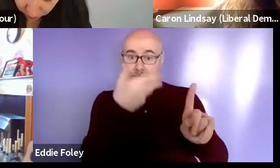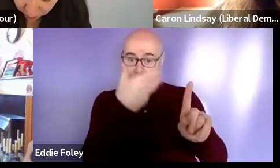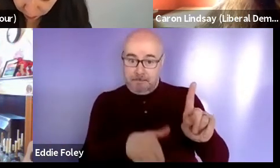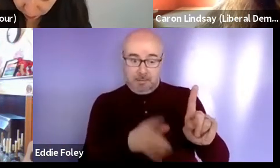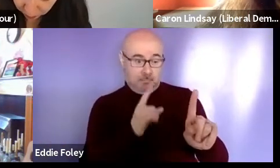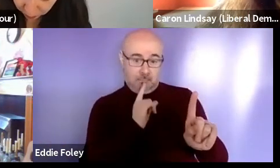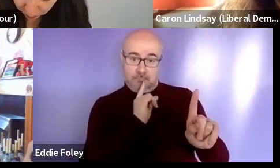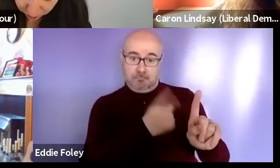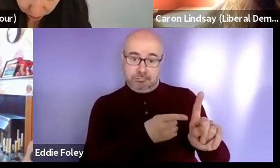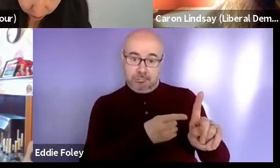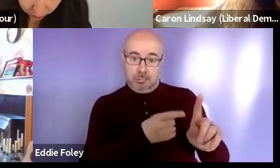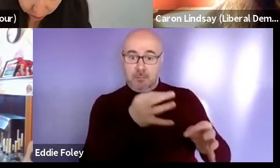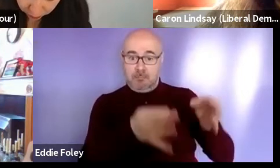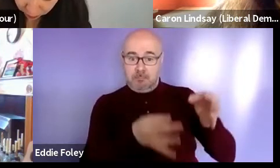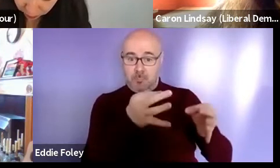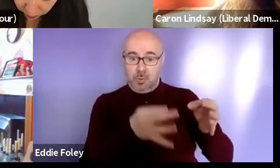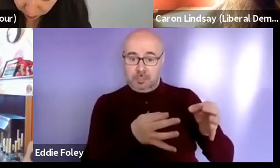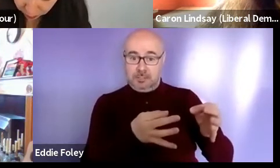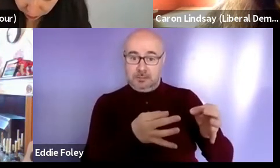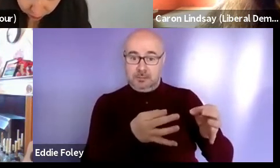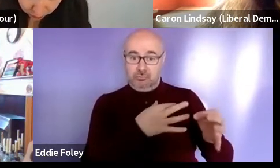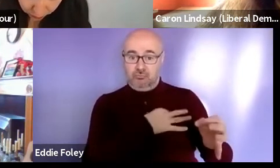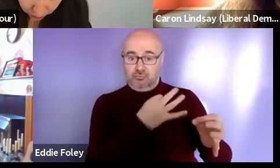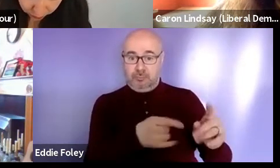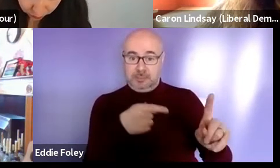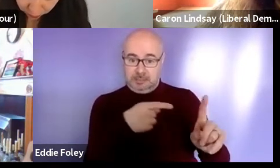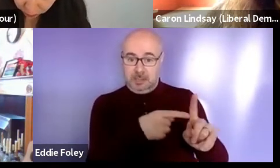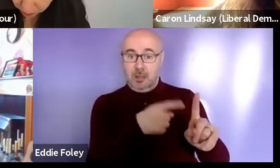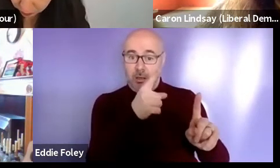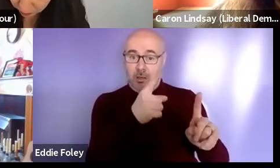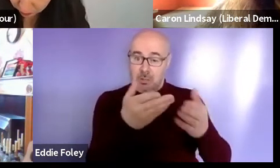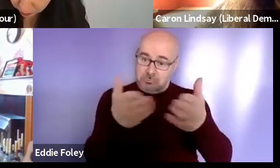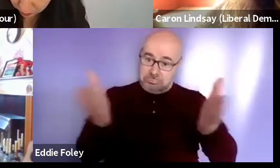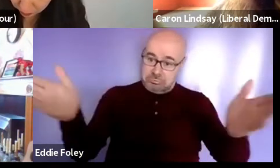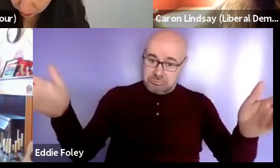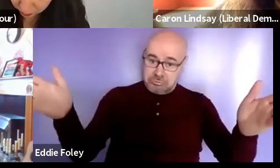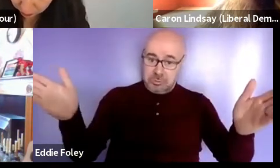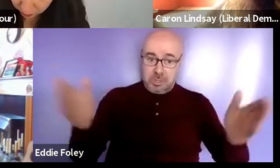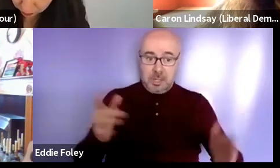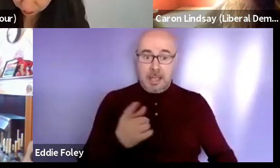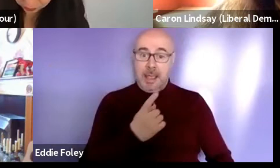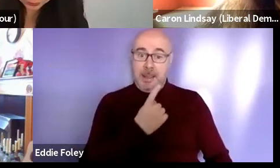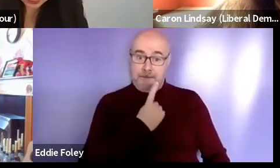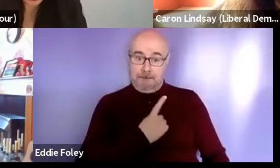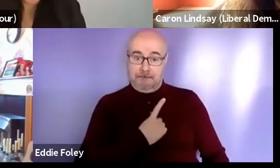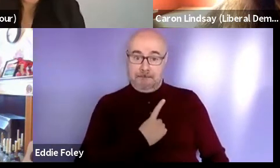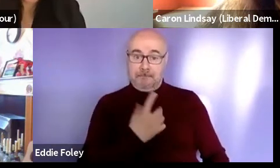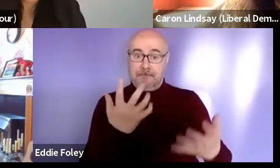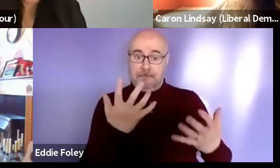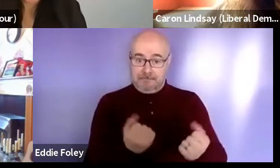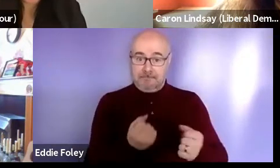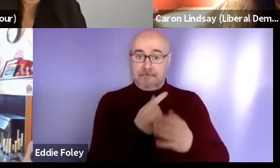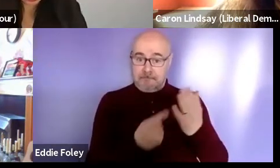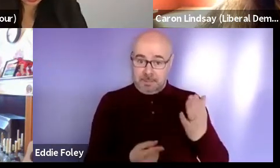disabled people more widely. I know how my own disability affects me. I don't know how many